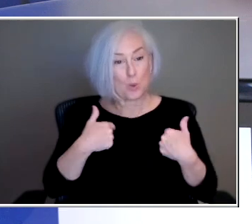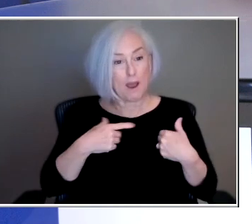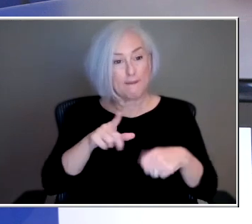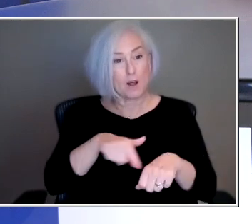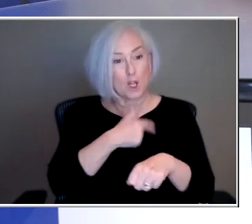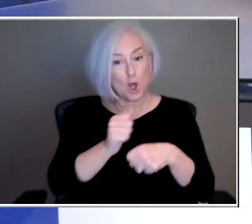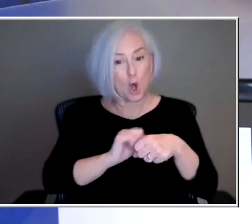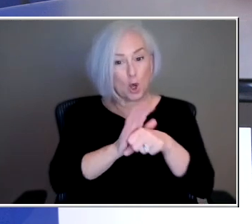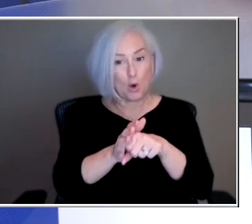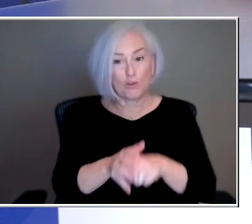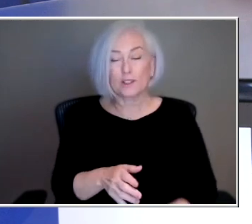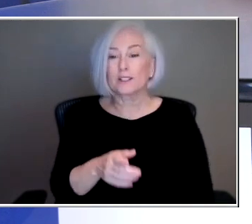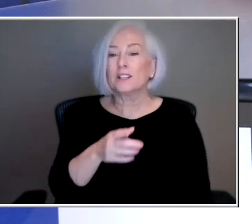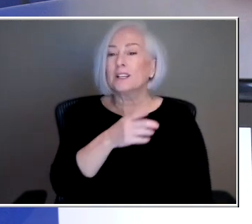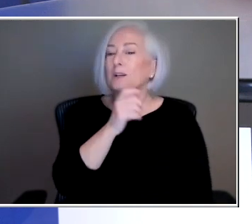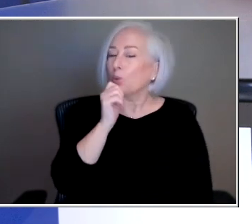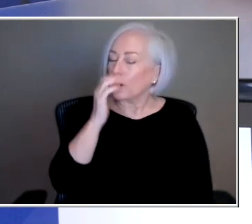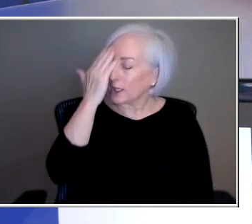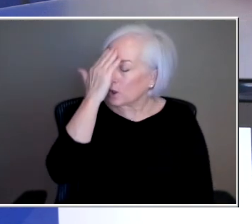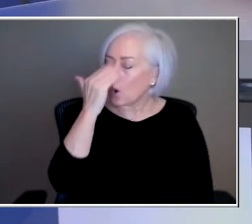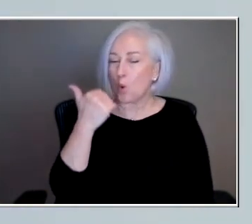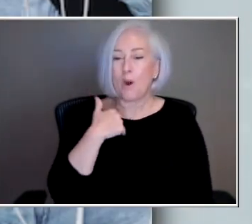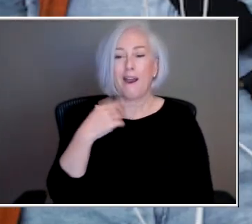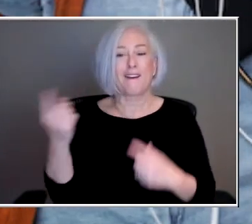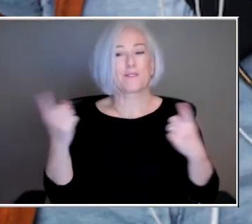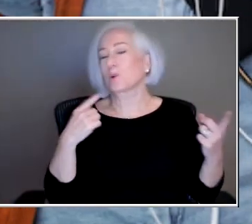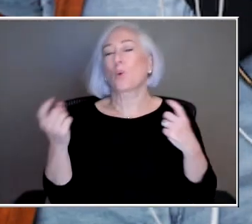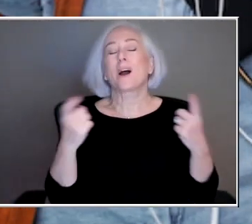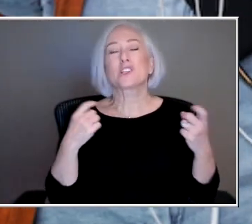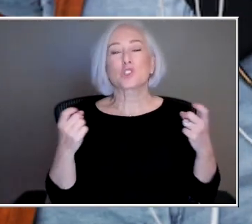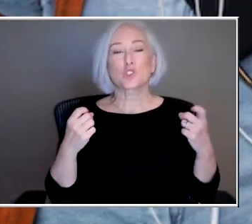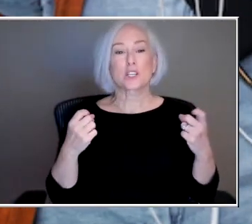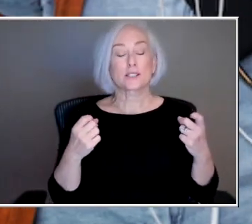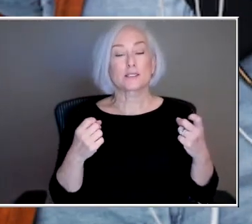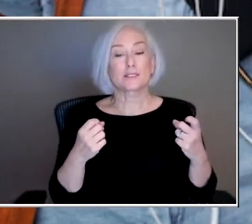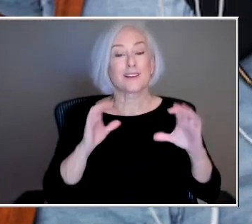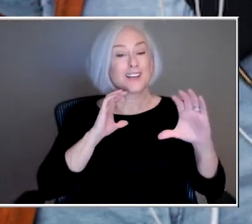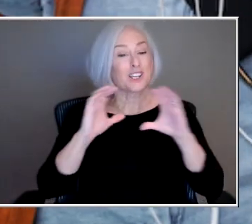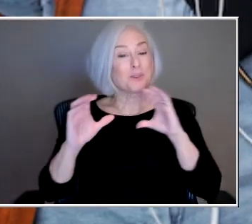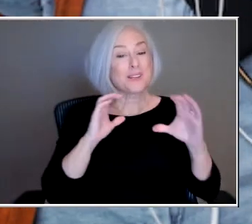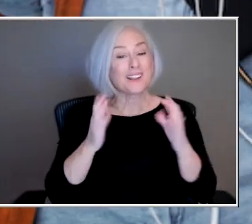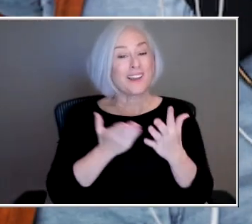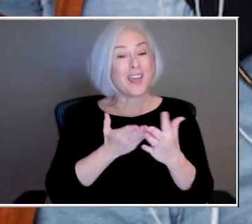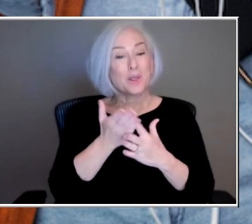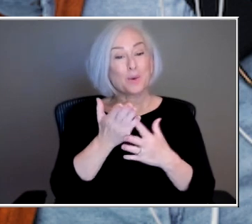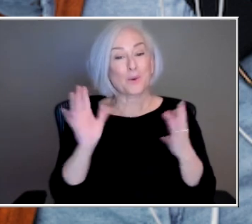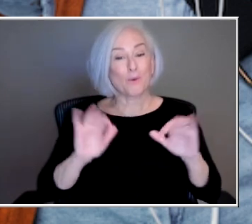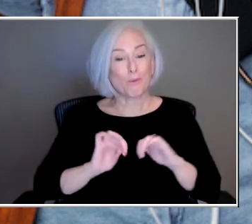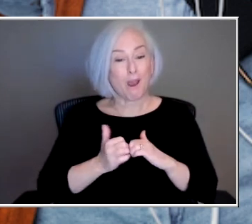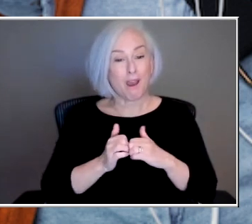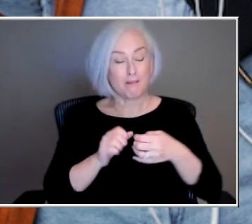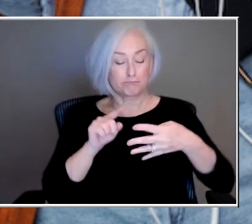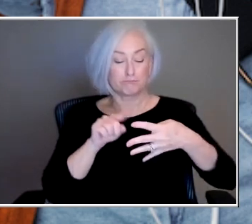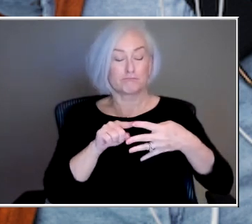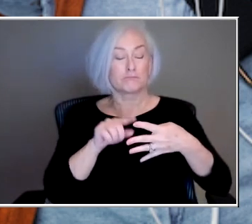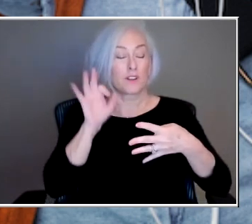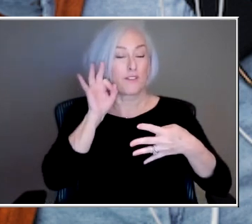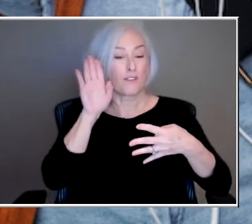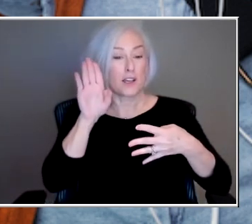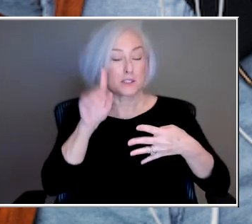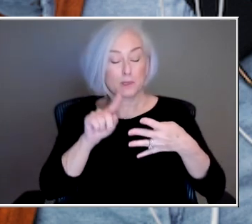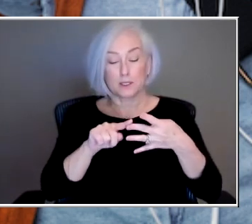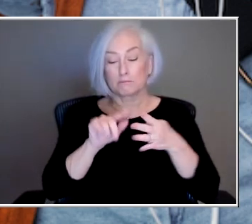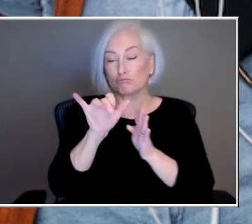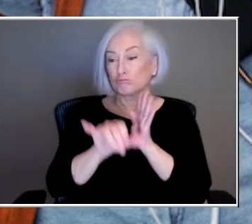have plenty of questions. We love when our viewers send in questions and communicate with us, and you can do that on YouTube, Facebook. You can reach us on the